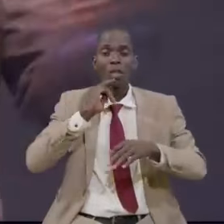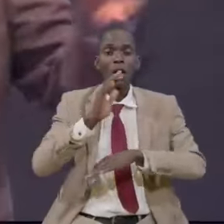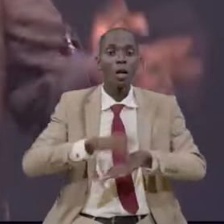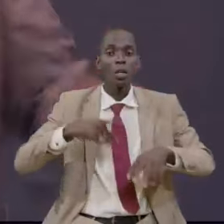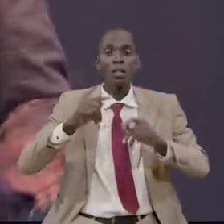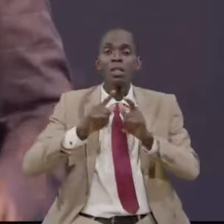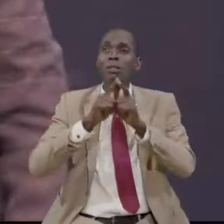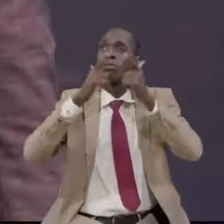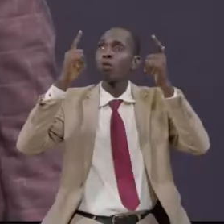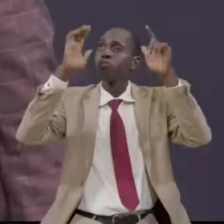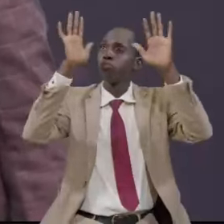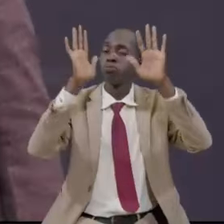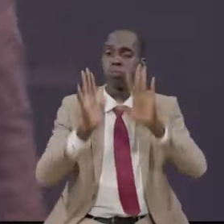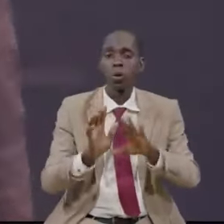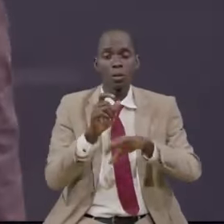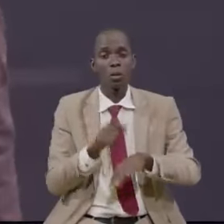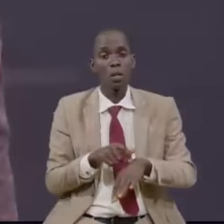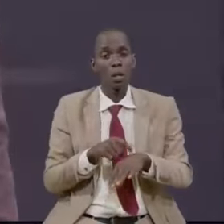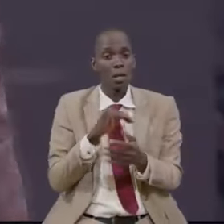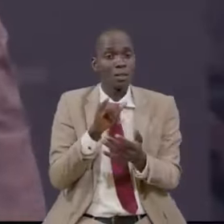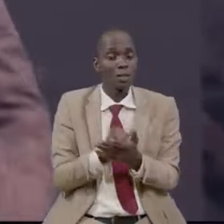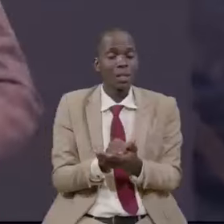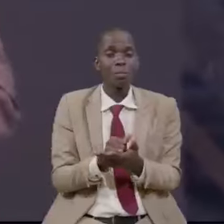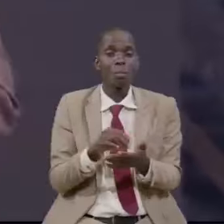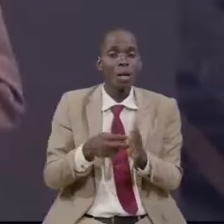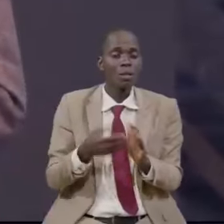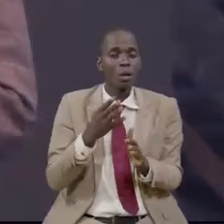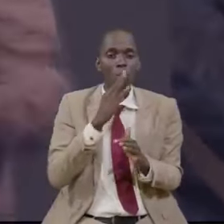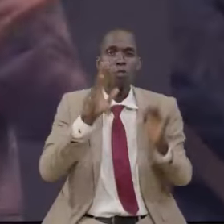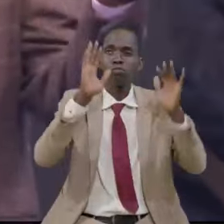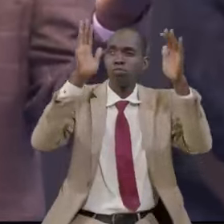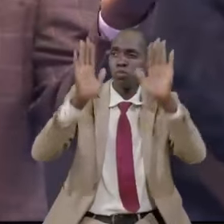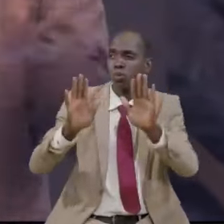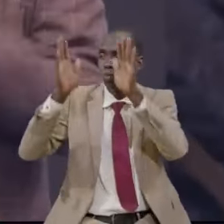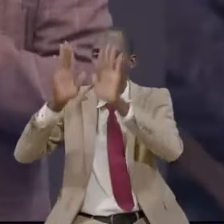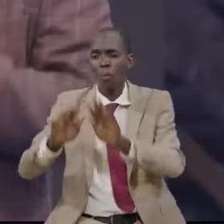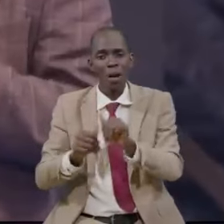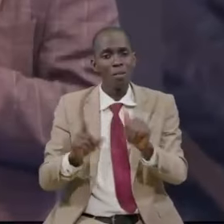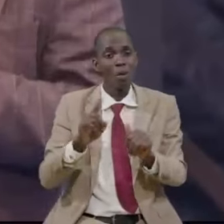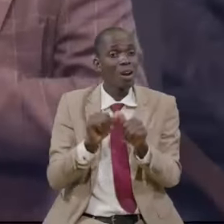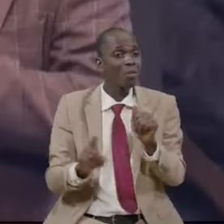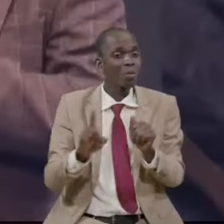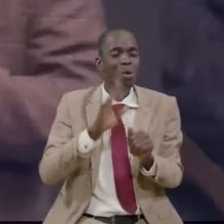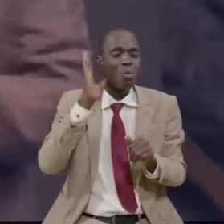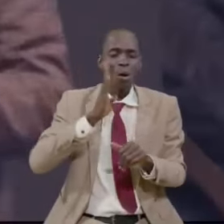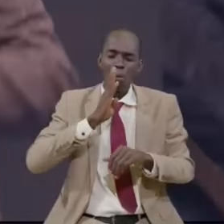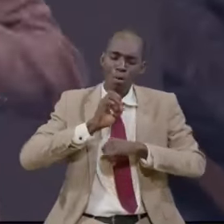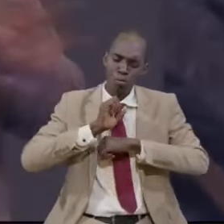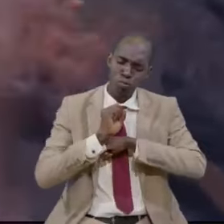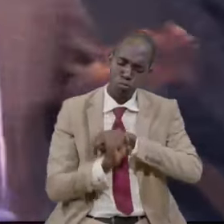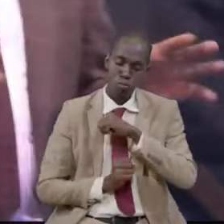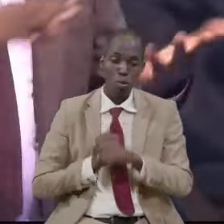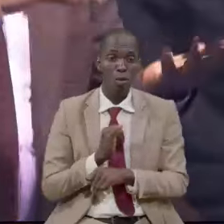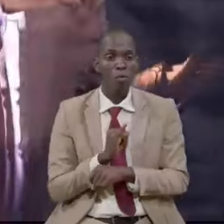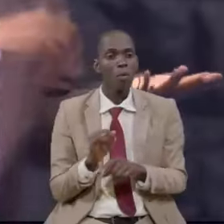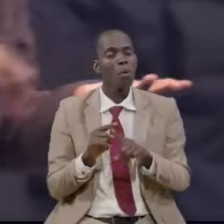here, there, and there. Everybody will be suffering. But the Lord says, he doesn't